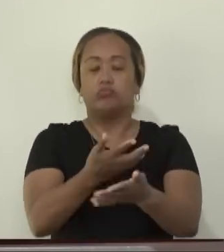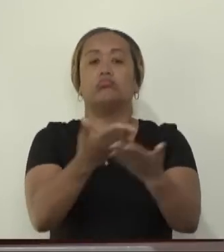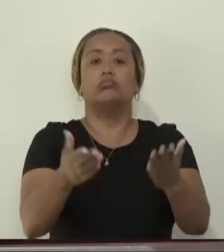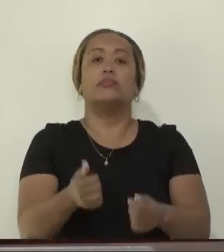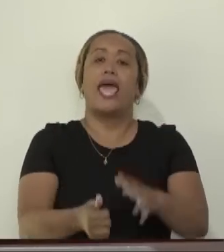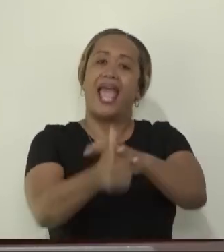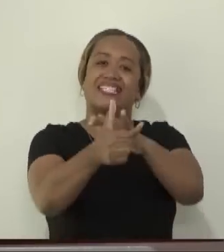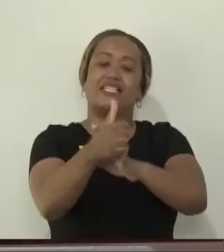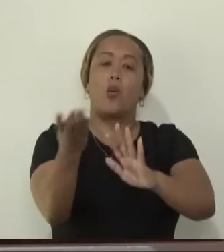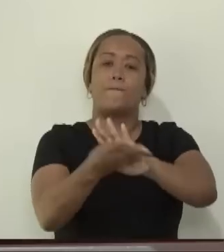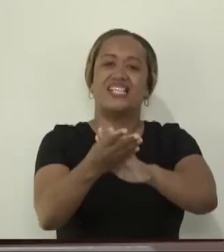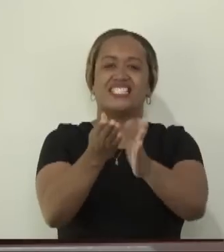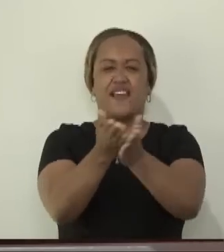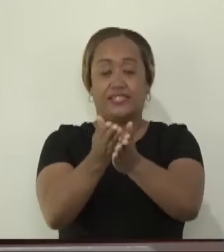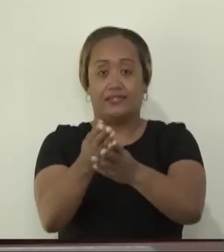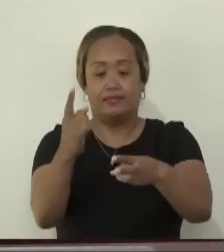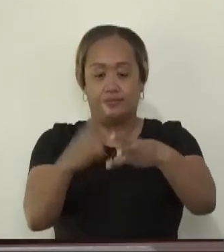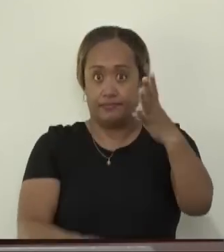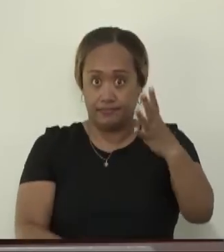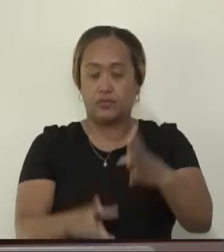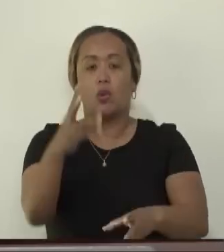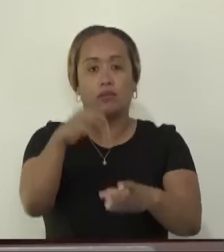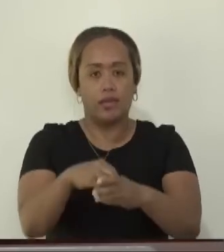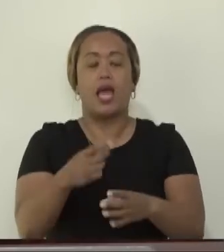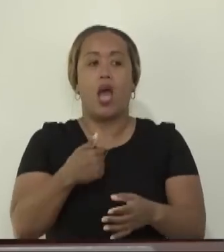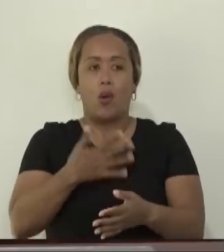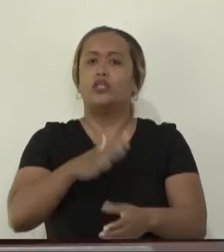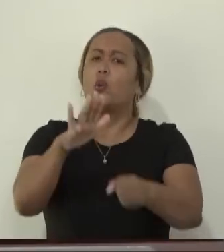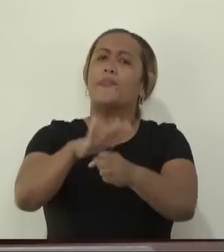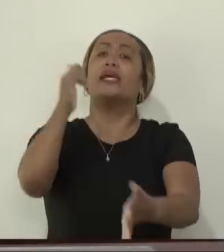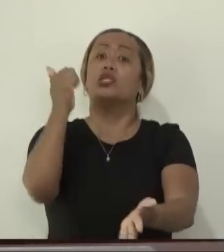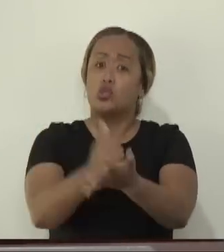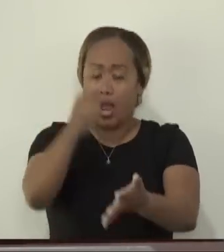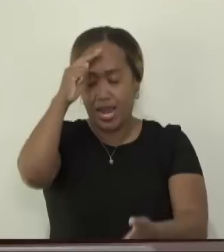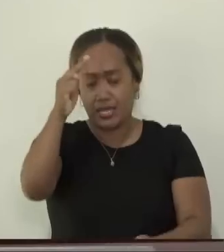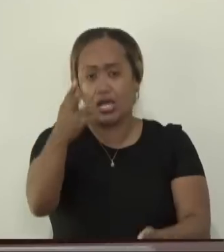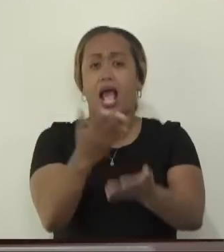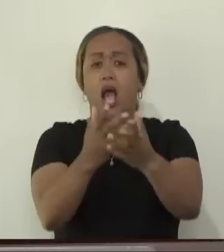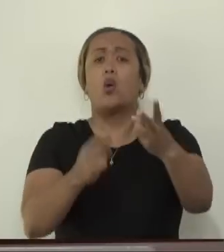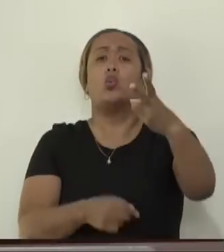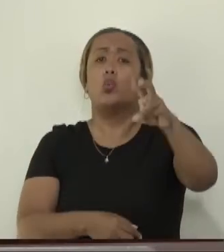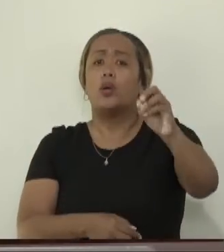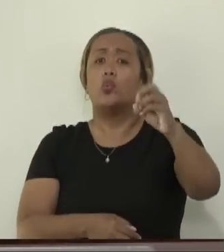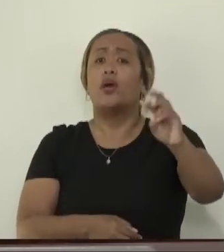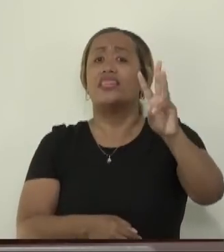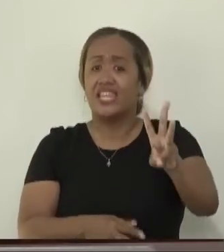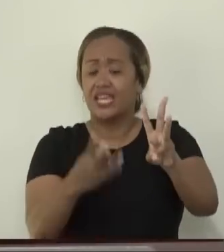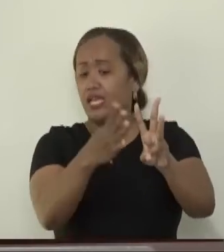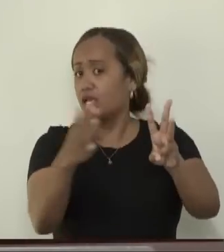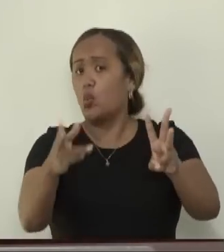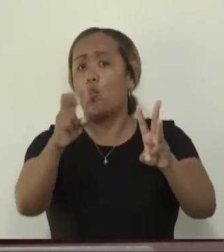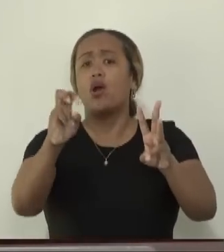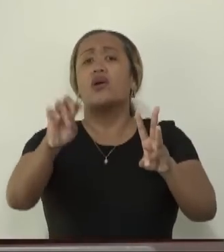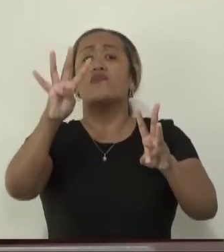basic services. In that context, I would like to assure the nation that the 2023-24